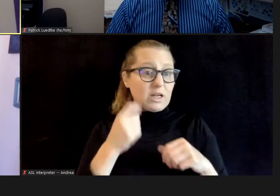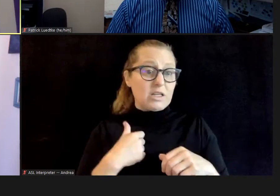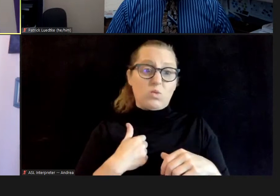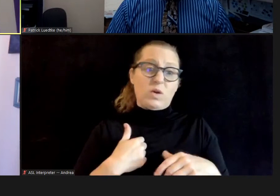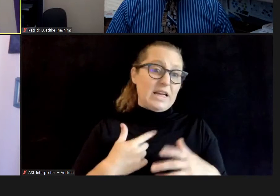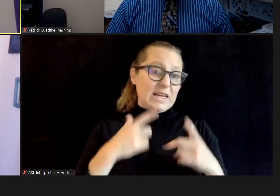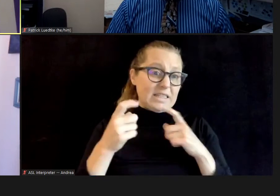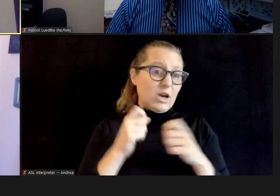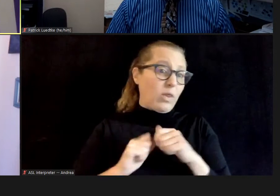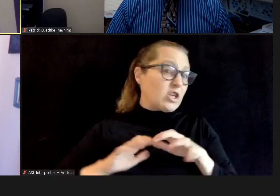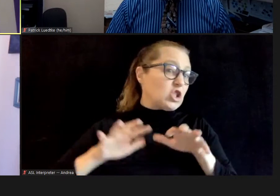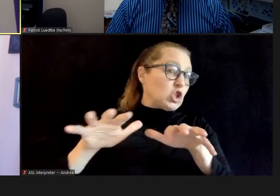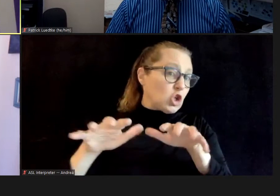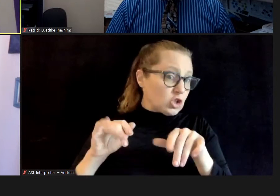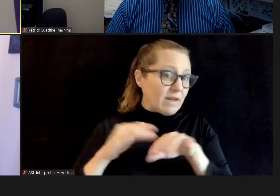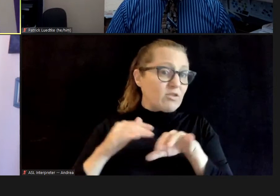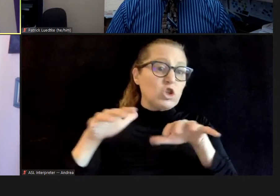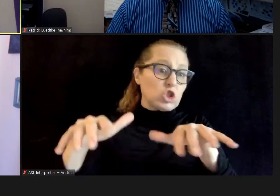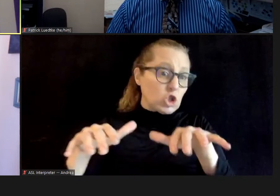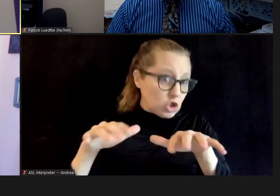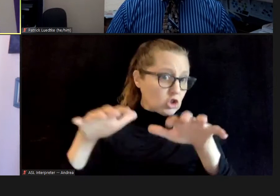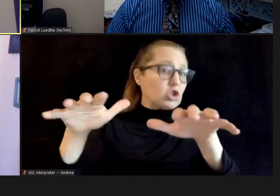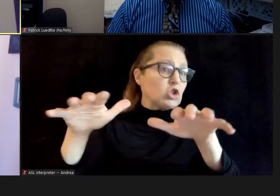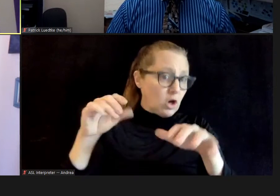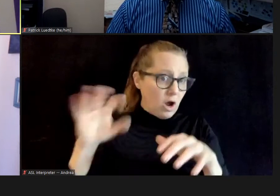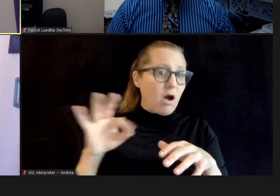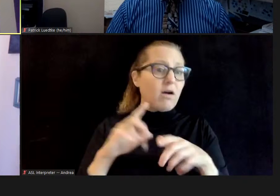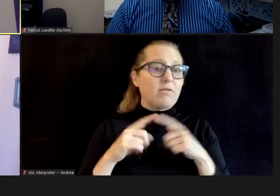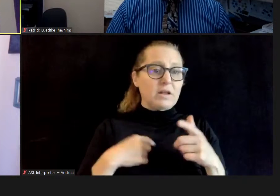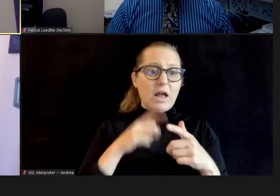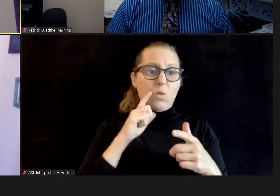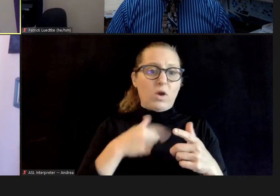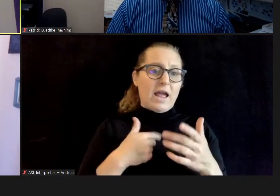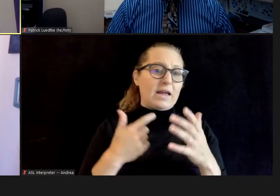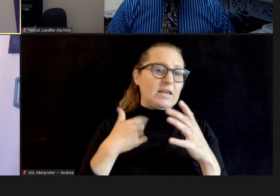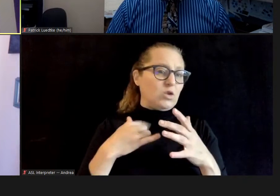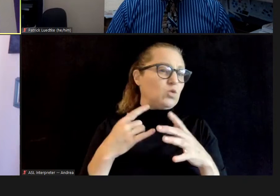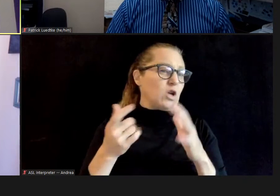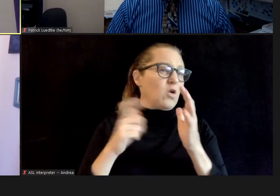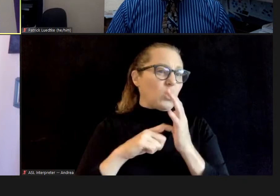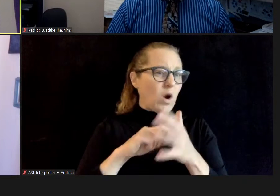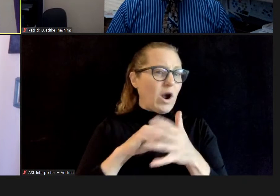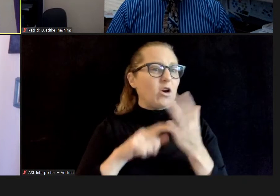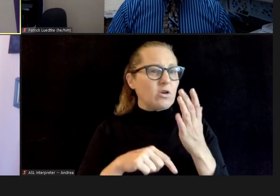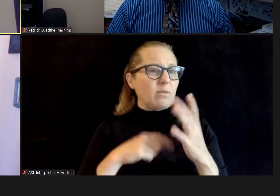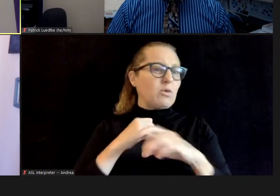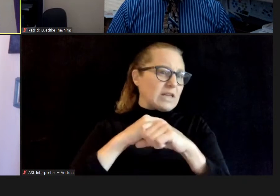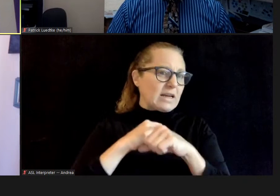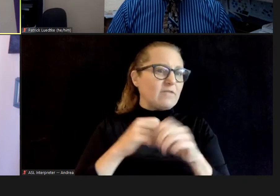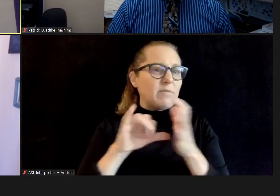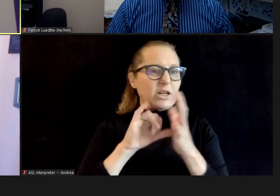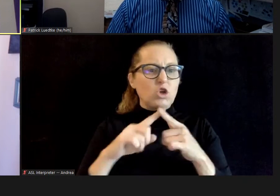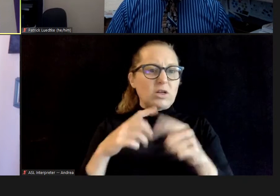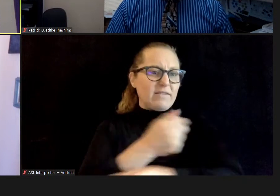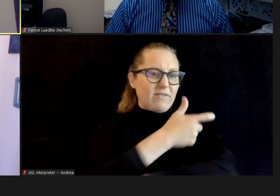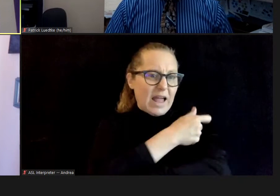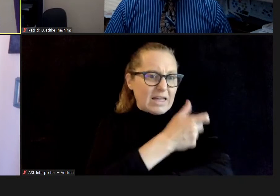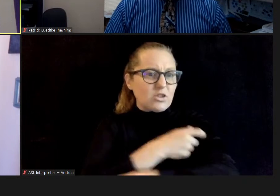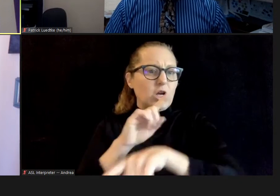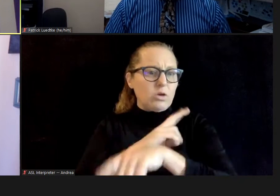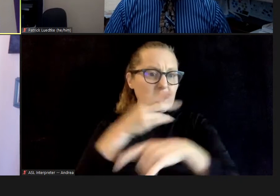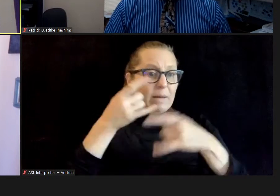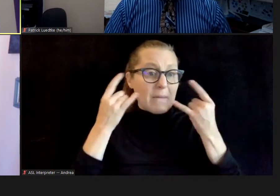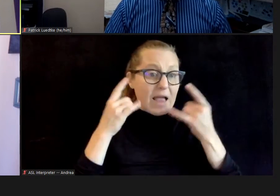surge that challenged us to follow recommended and required protective measures, getting vaccinated, mask wearing, keeping our distance from